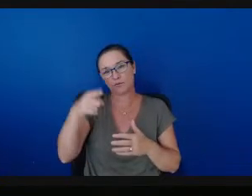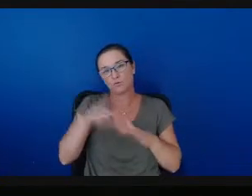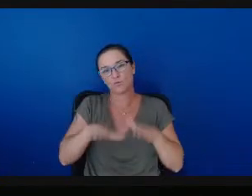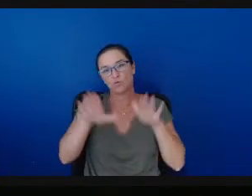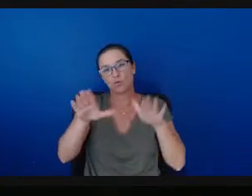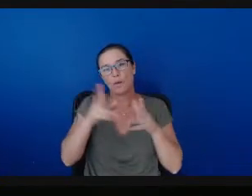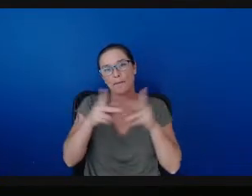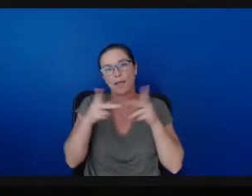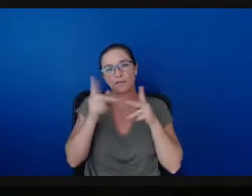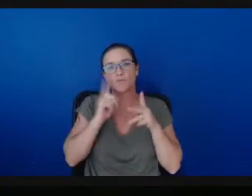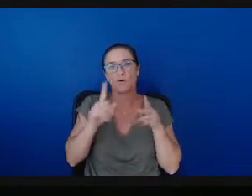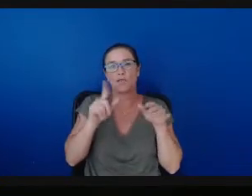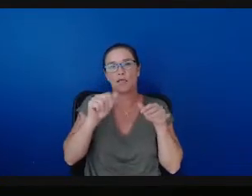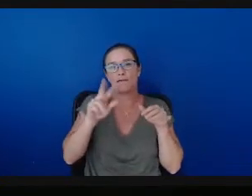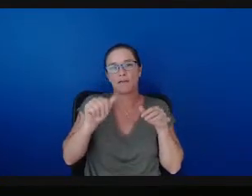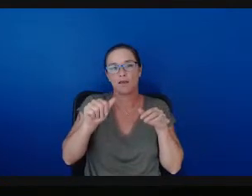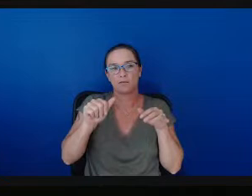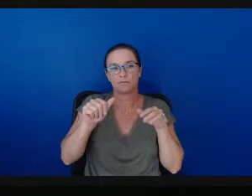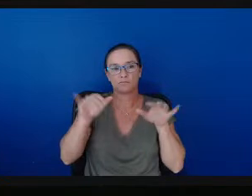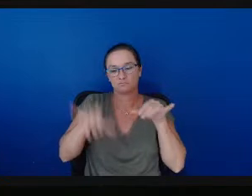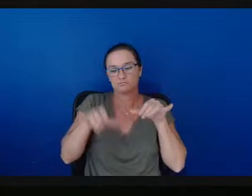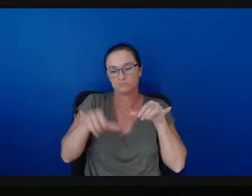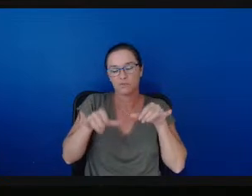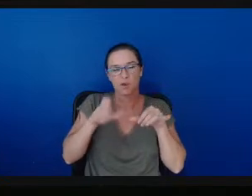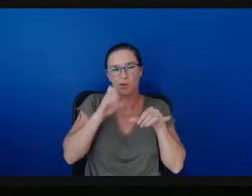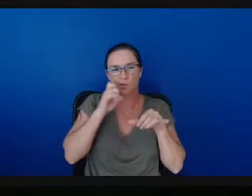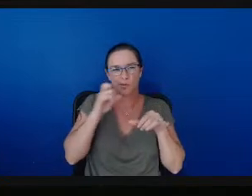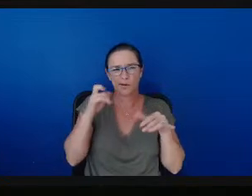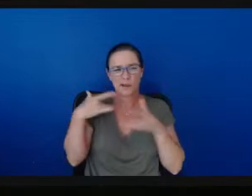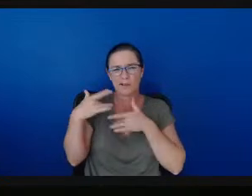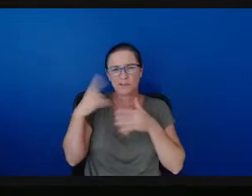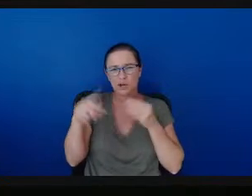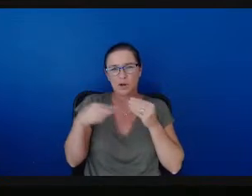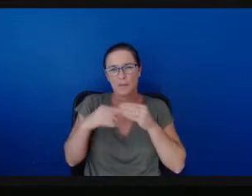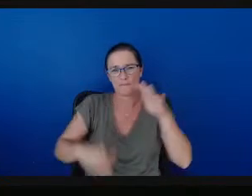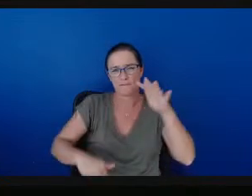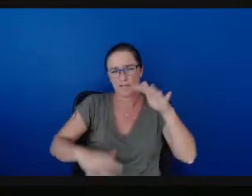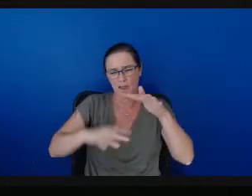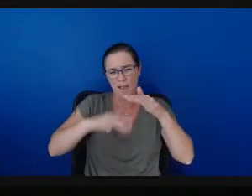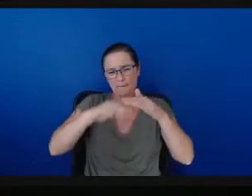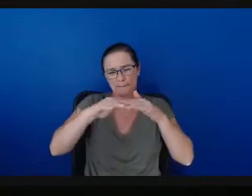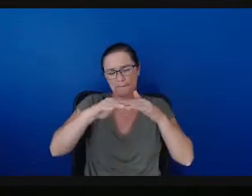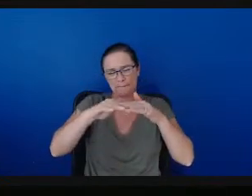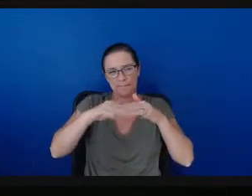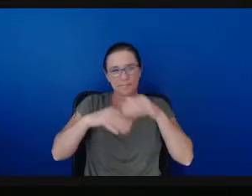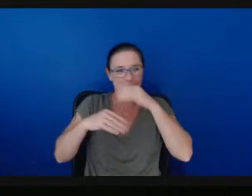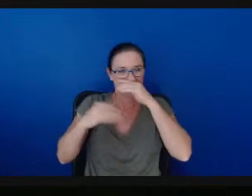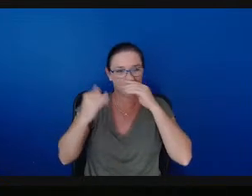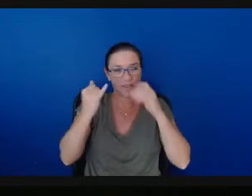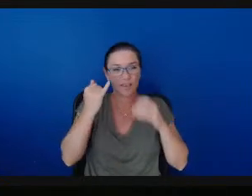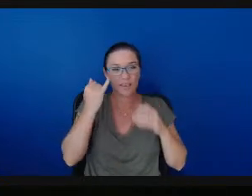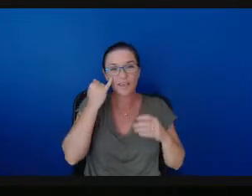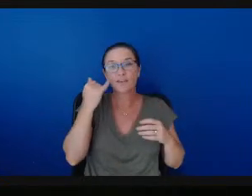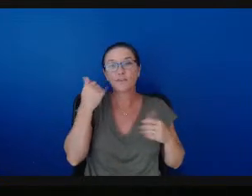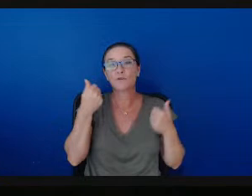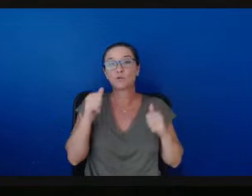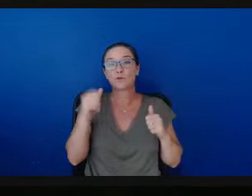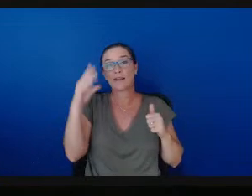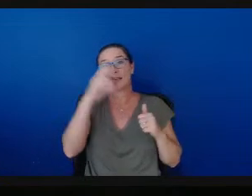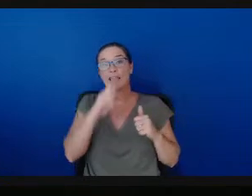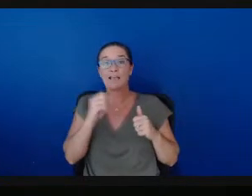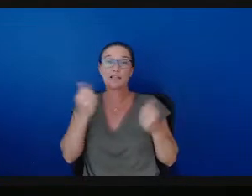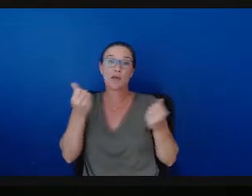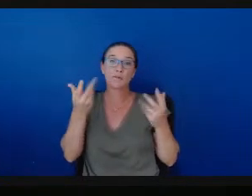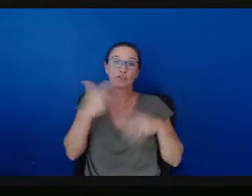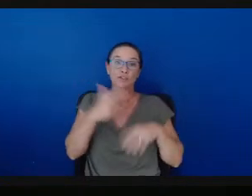really we don't worry about it filling, because it's going to be so long on the horizon that every time we try to guess, it might take this long, it might take that